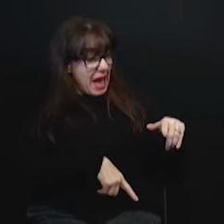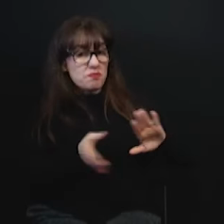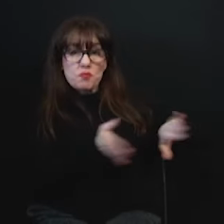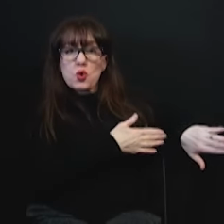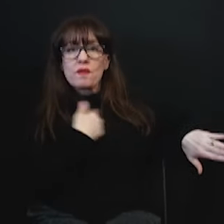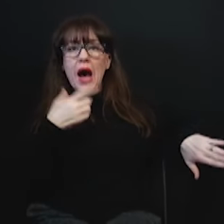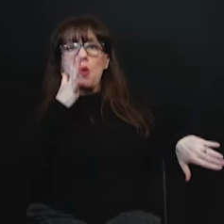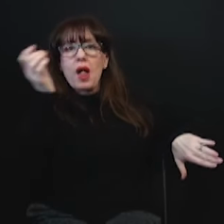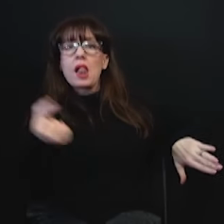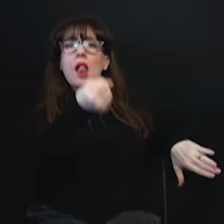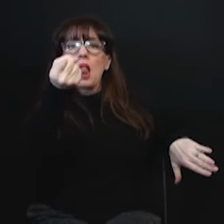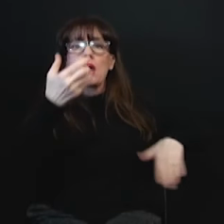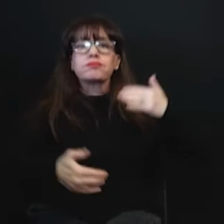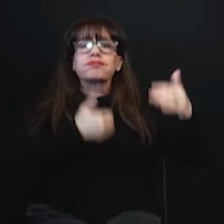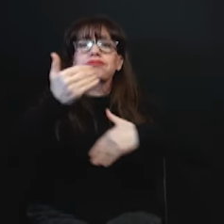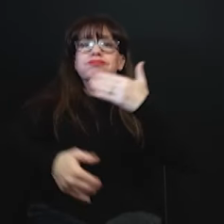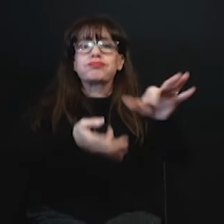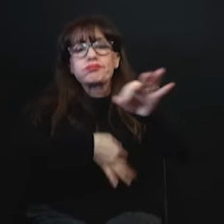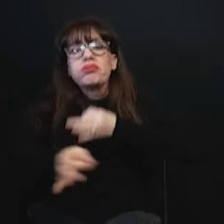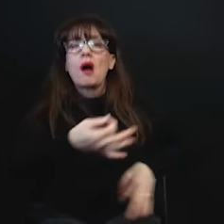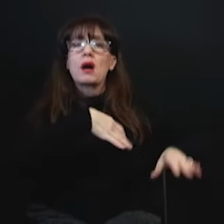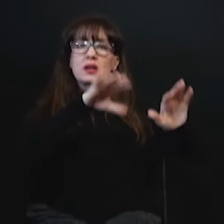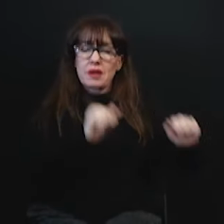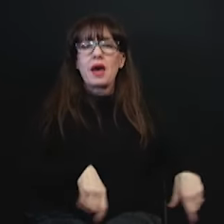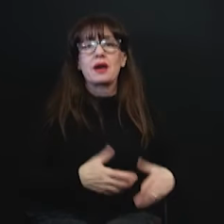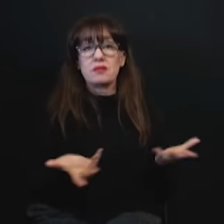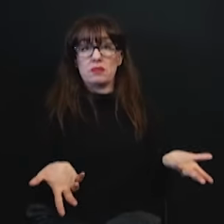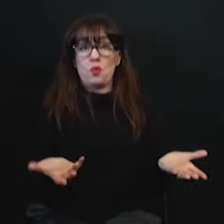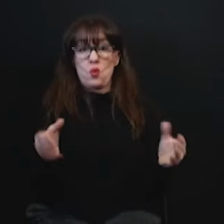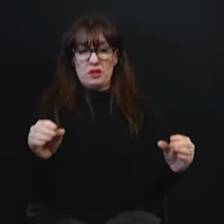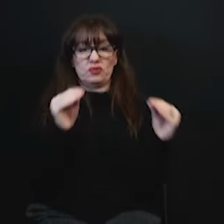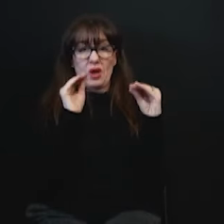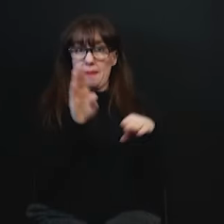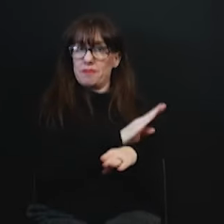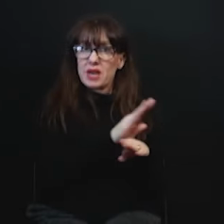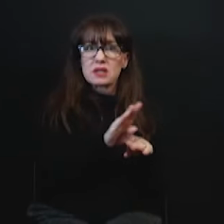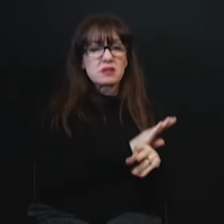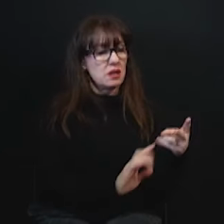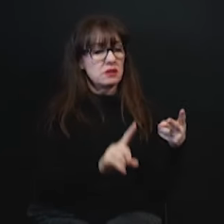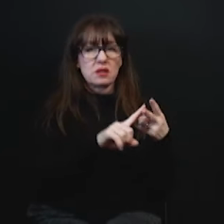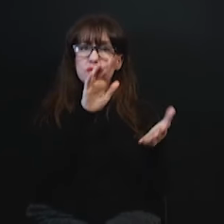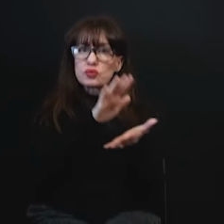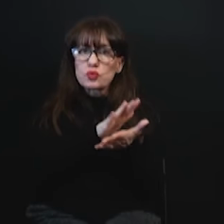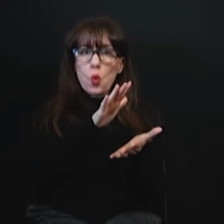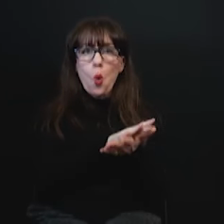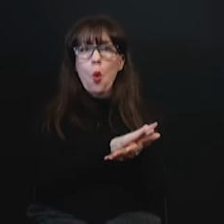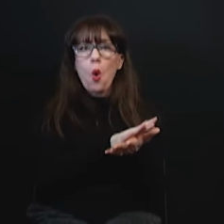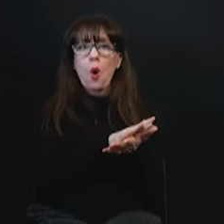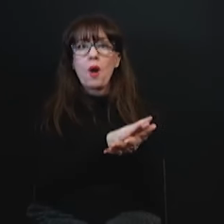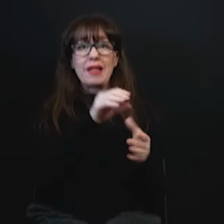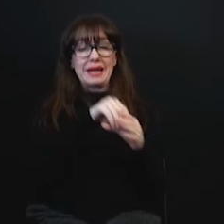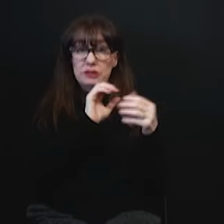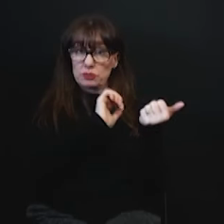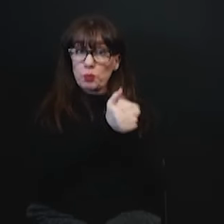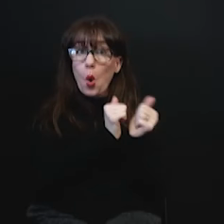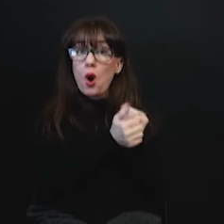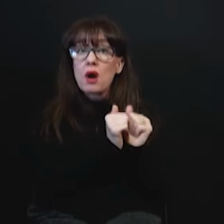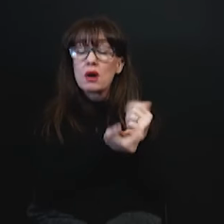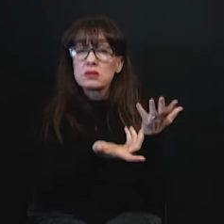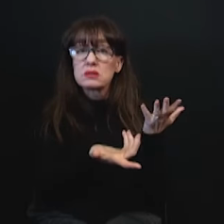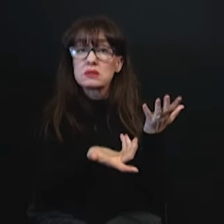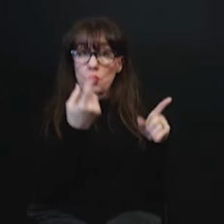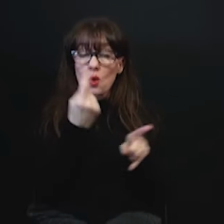loser. Somebody else deserves your spot. That's how we're taught in business. That's how we're taught in school. That sure is how we're taught in sports.